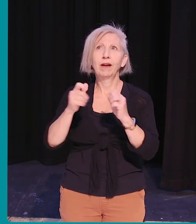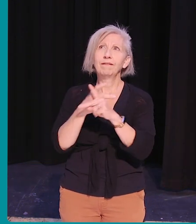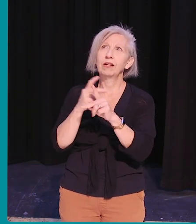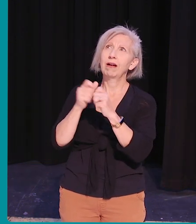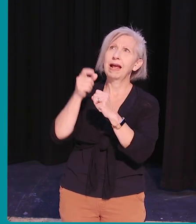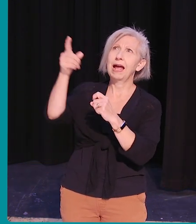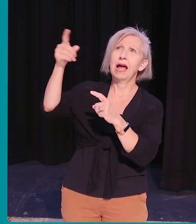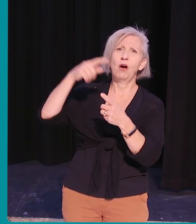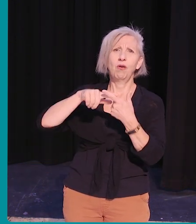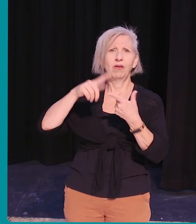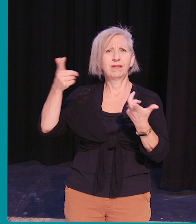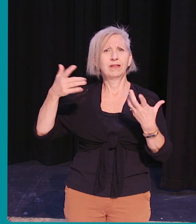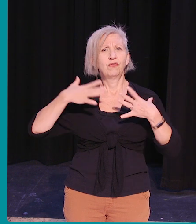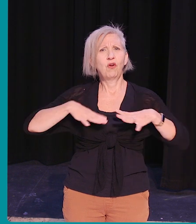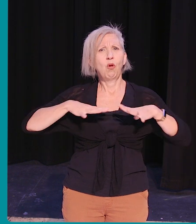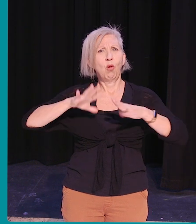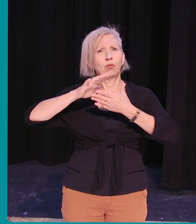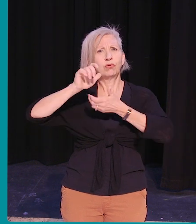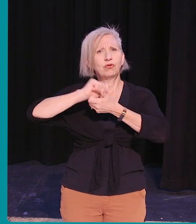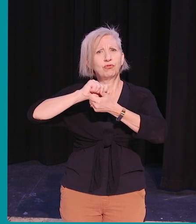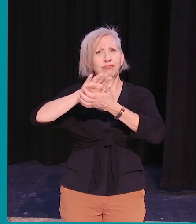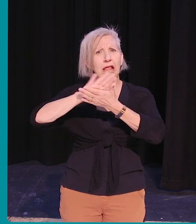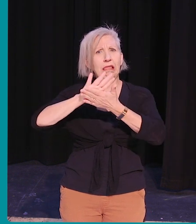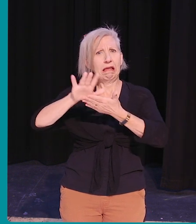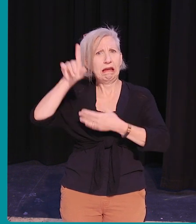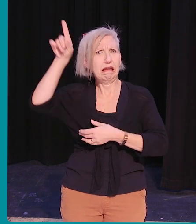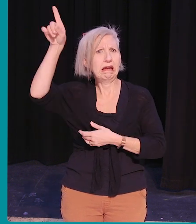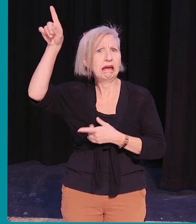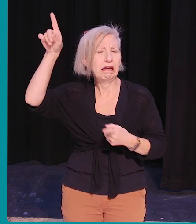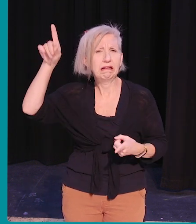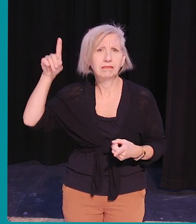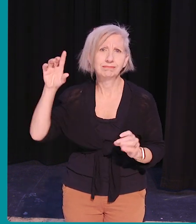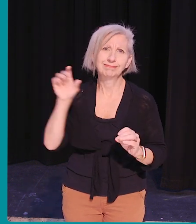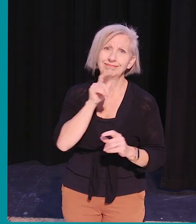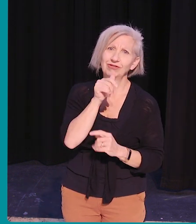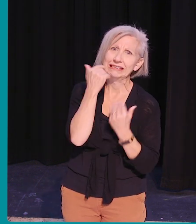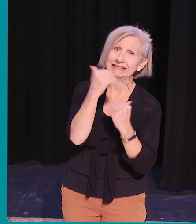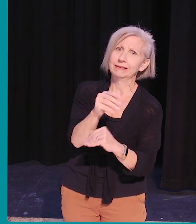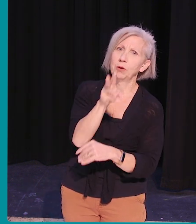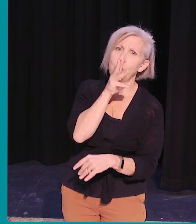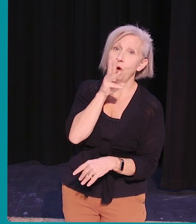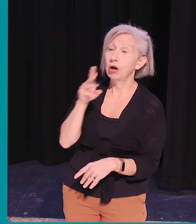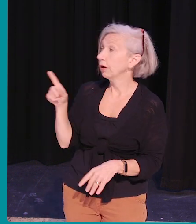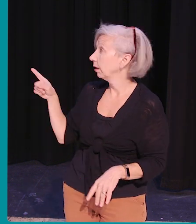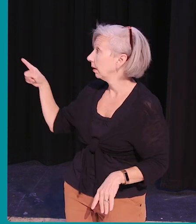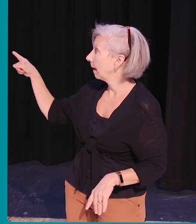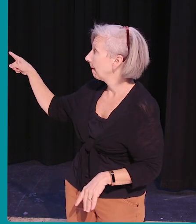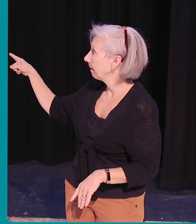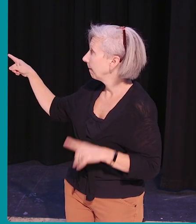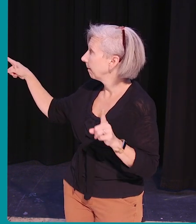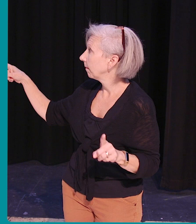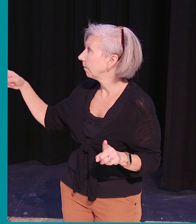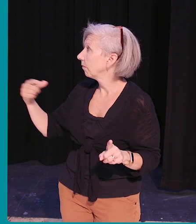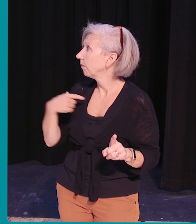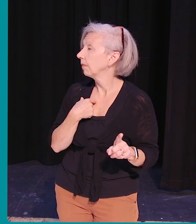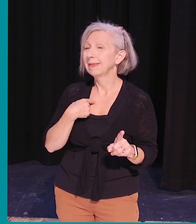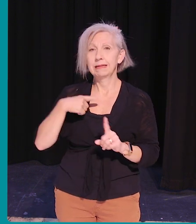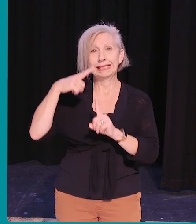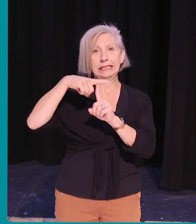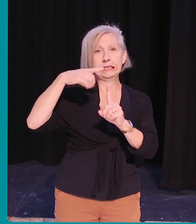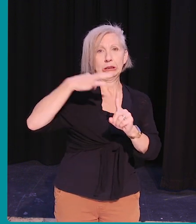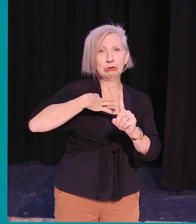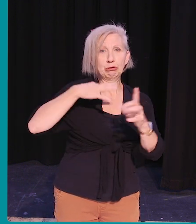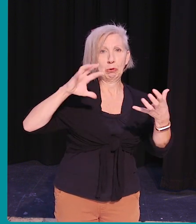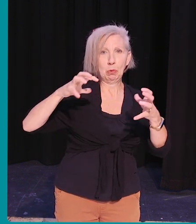really have a lot of water. So you can see this is like their t-shirt washer, right? And they're prototyping different solutions. They're testing bacteria